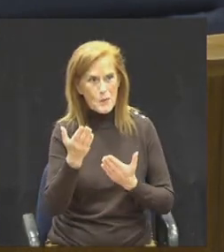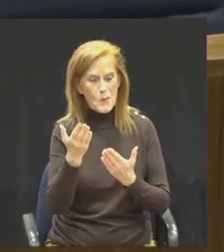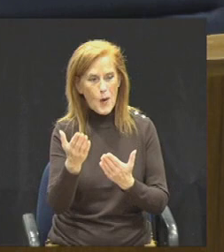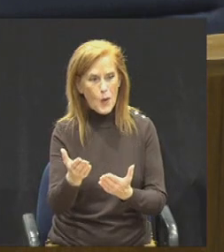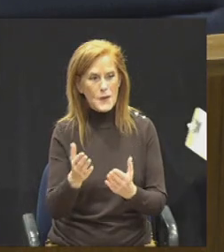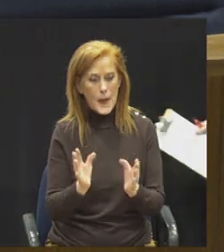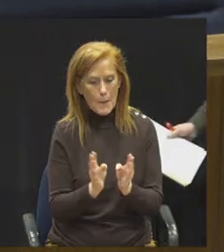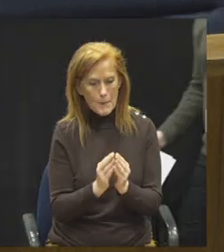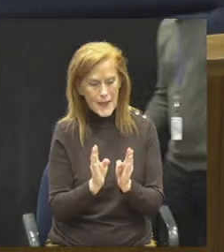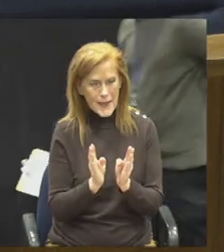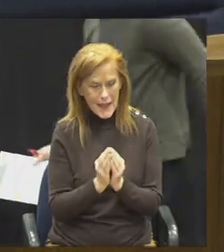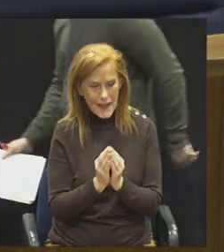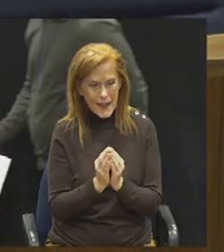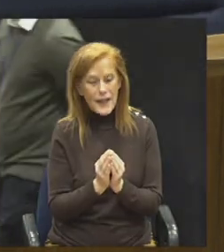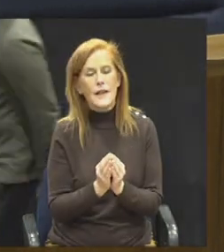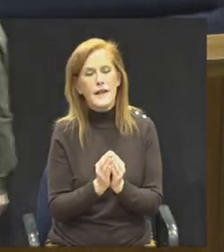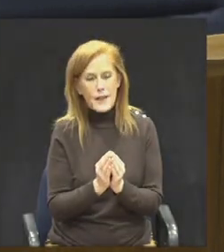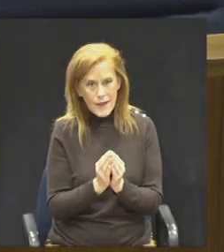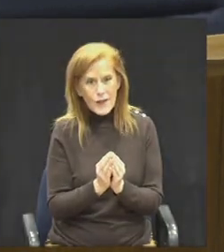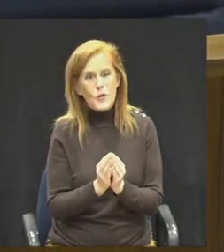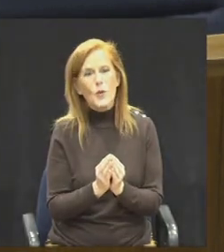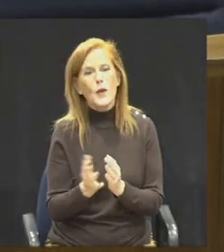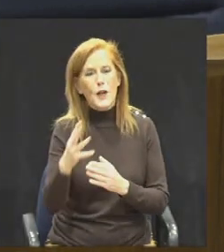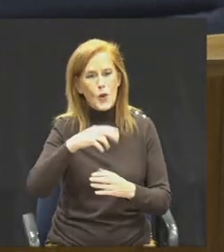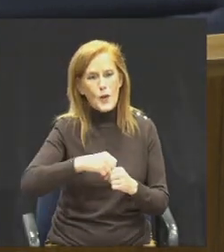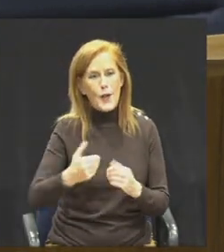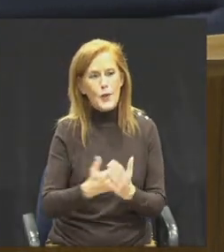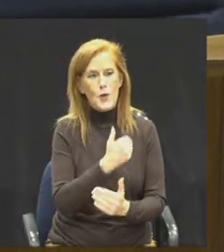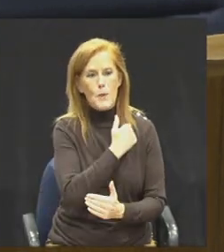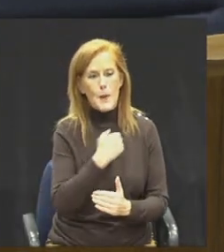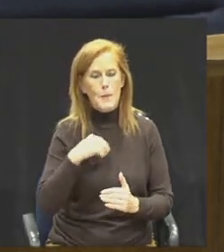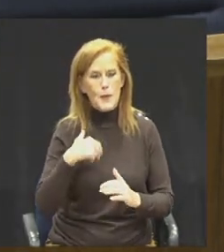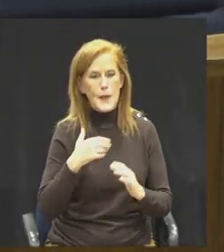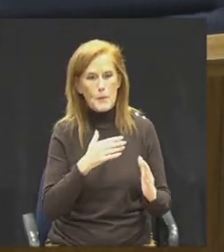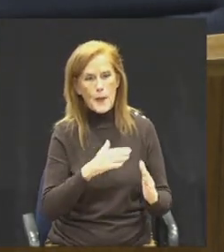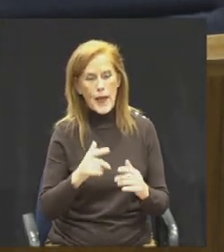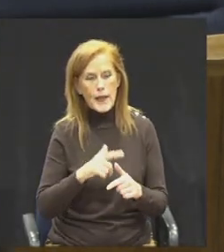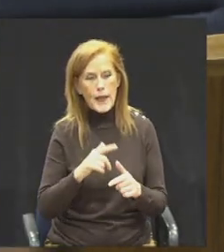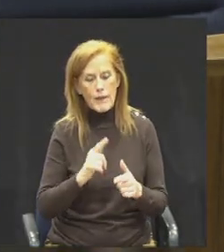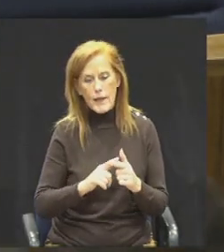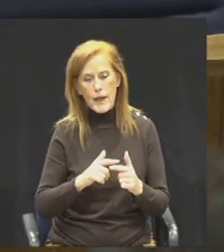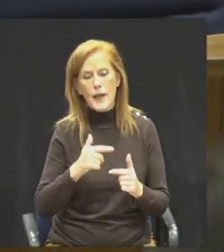planning meeting with our new members, and then in April resuming